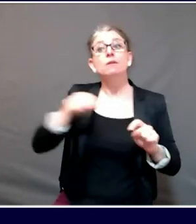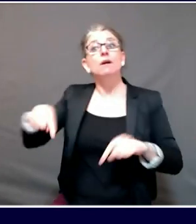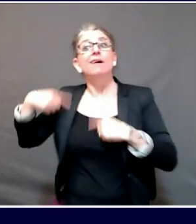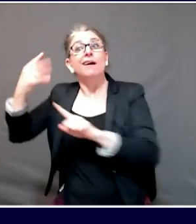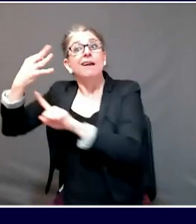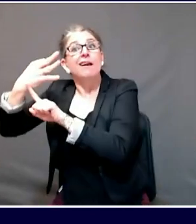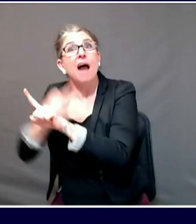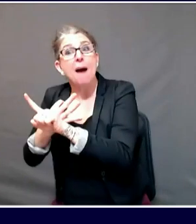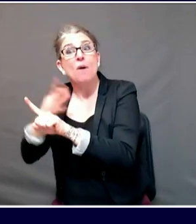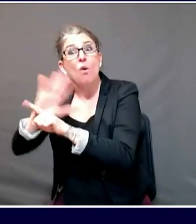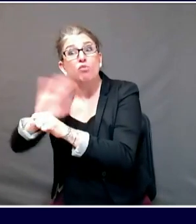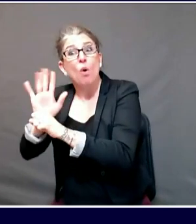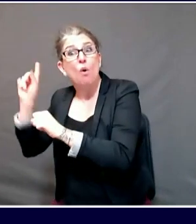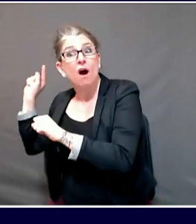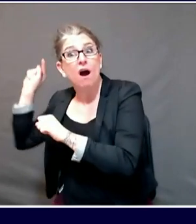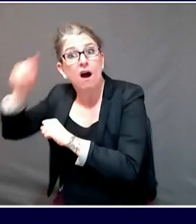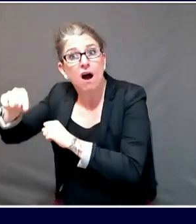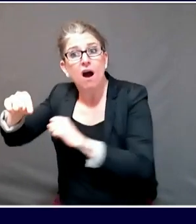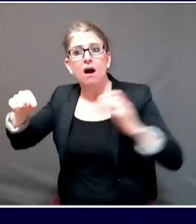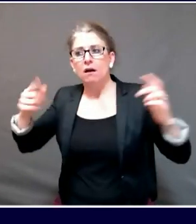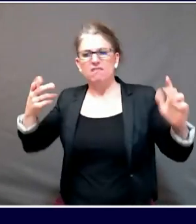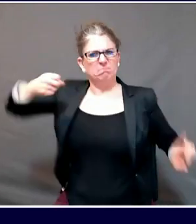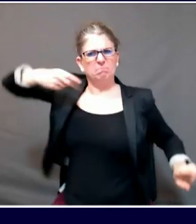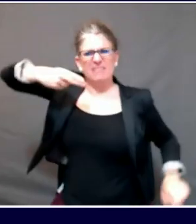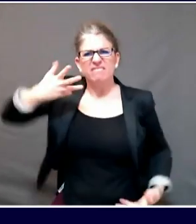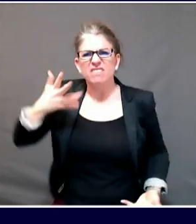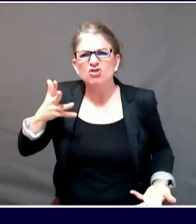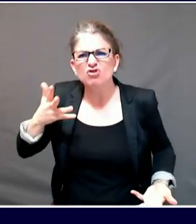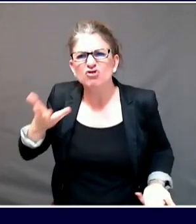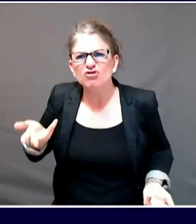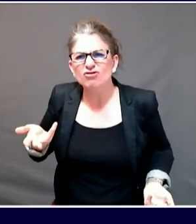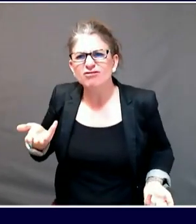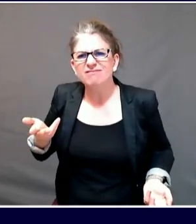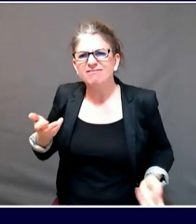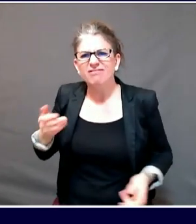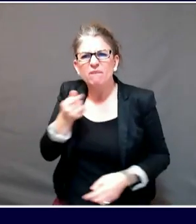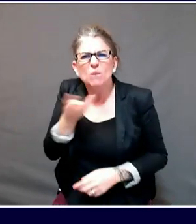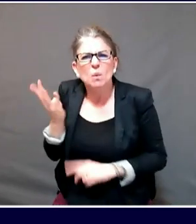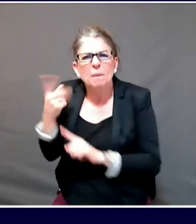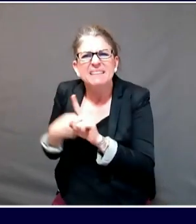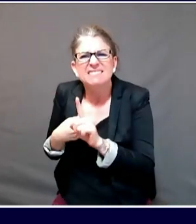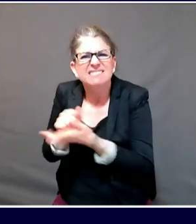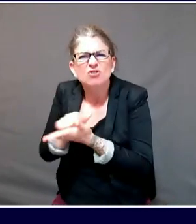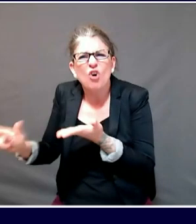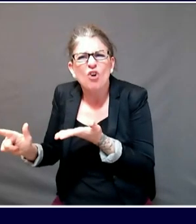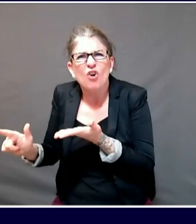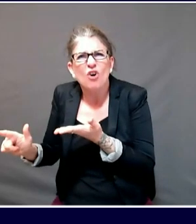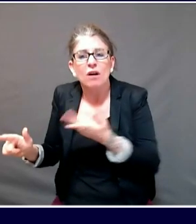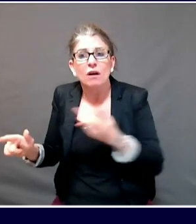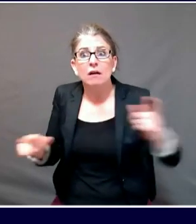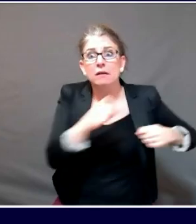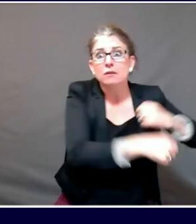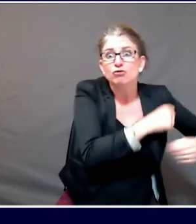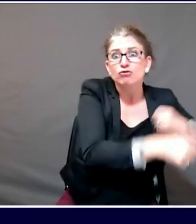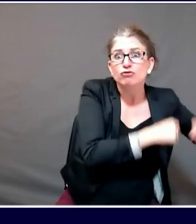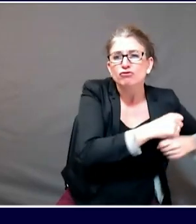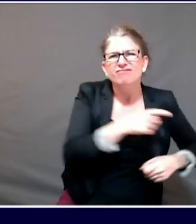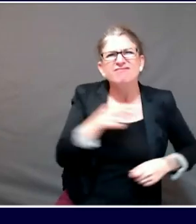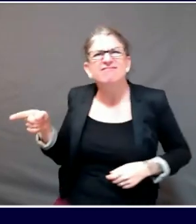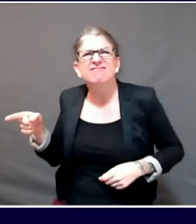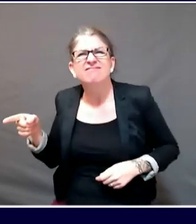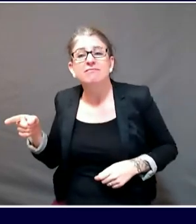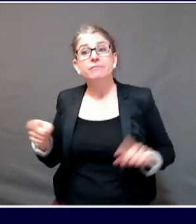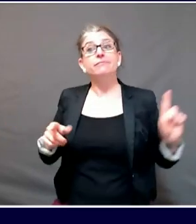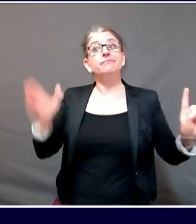deaths. Those numbers are staggering and serve as a reminder that although there is positive news to discuss